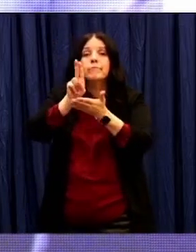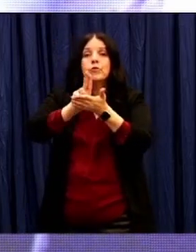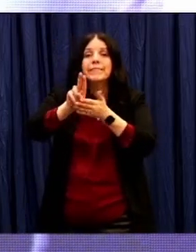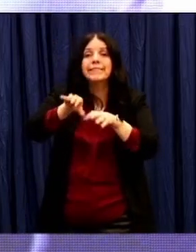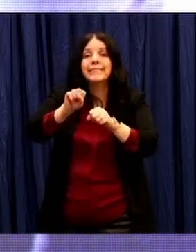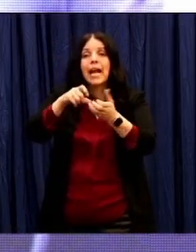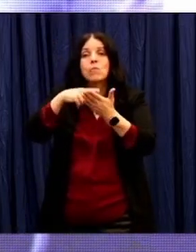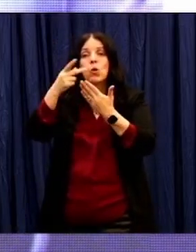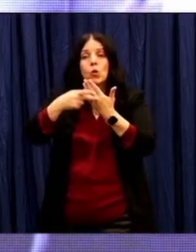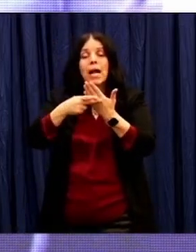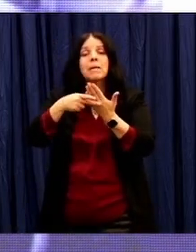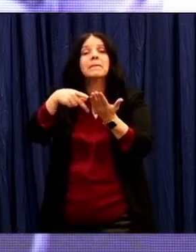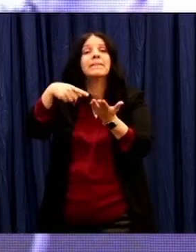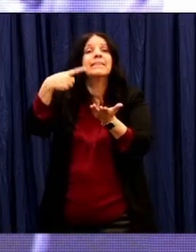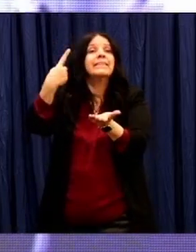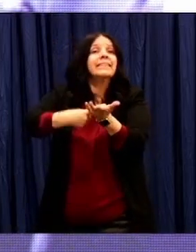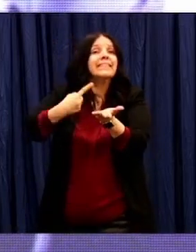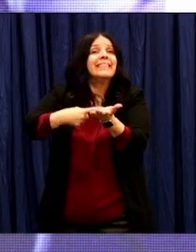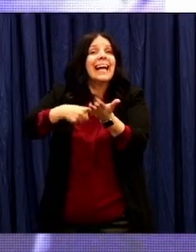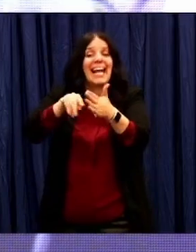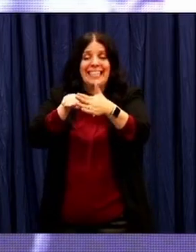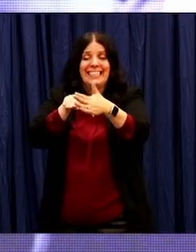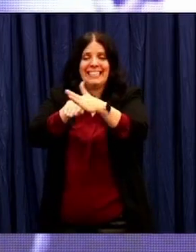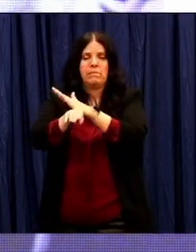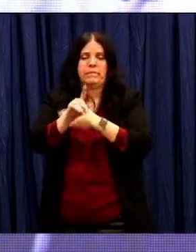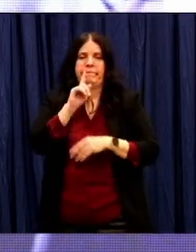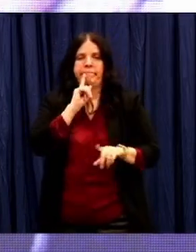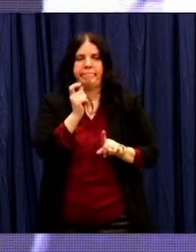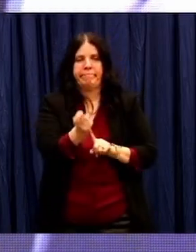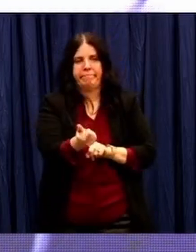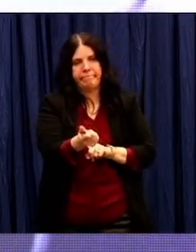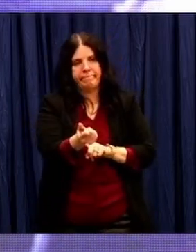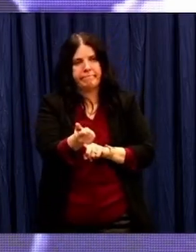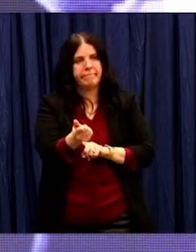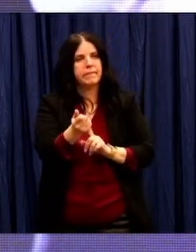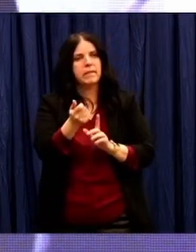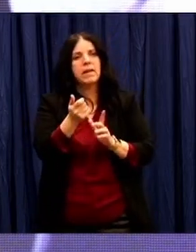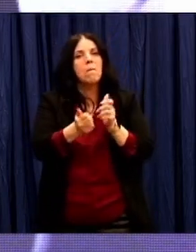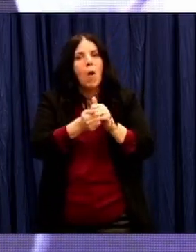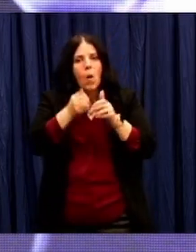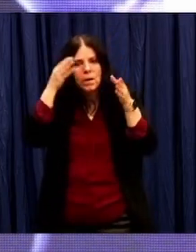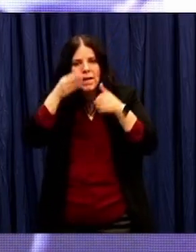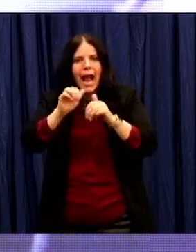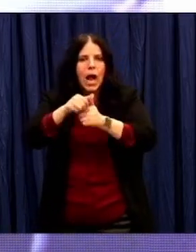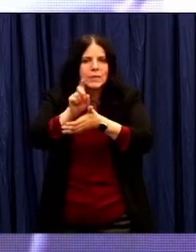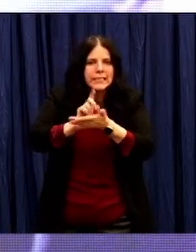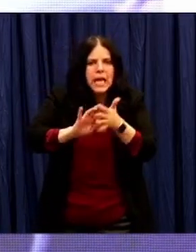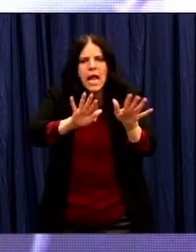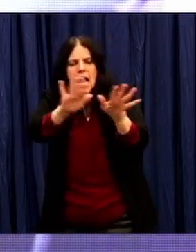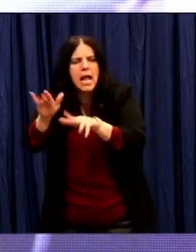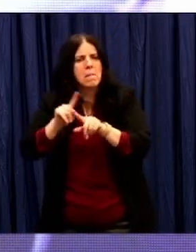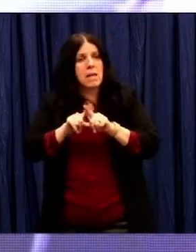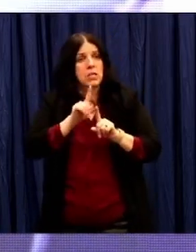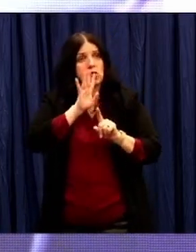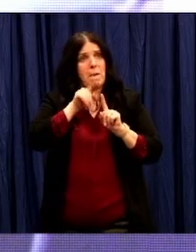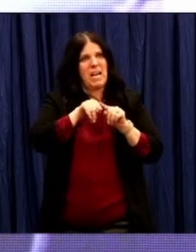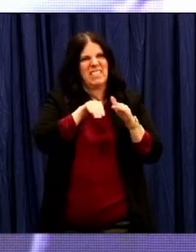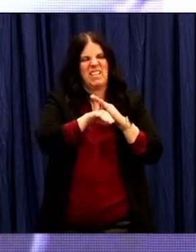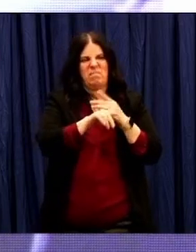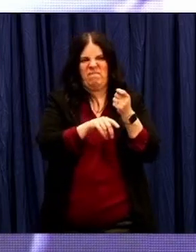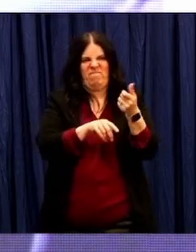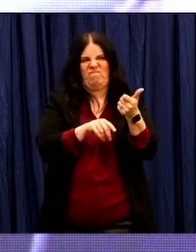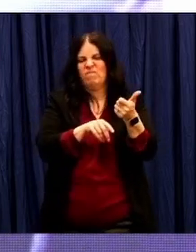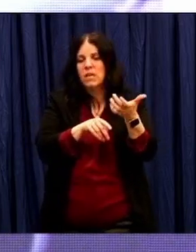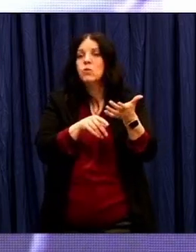is a teeny tiny mention. It is not a full, robust coursework in how to do the doing. And so agencies stepping